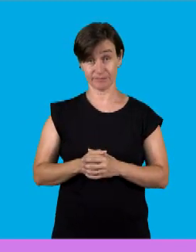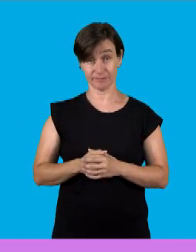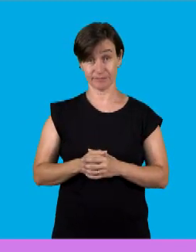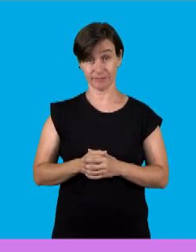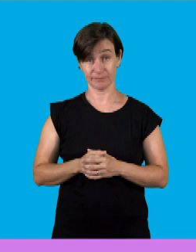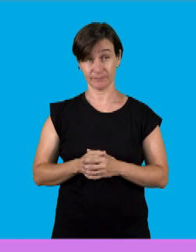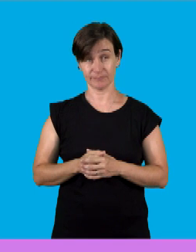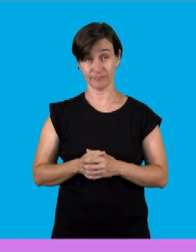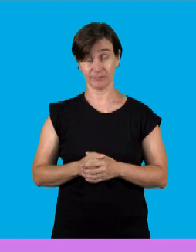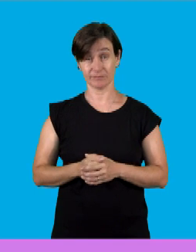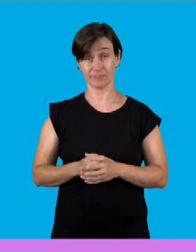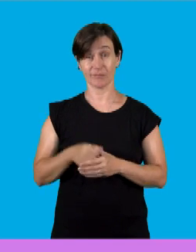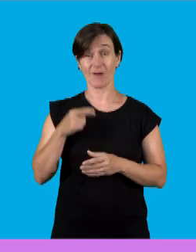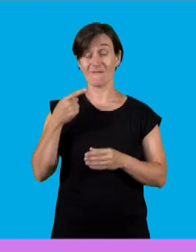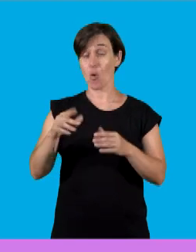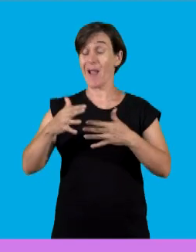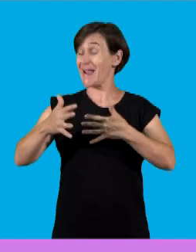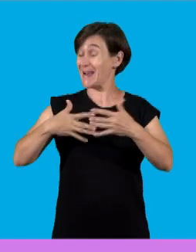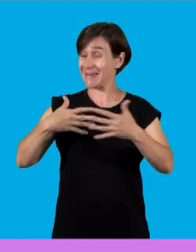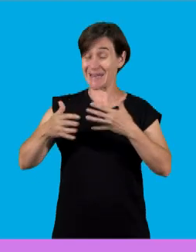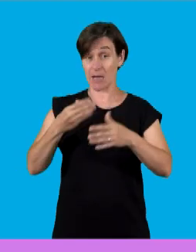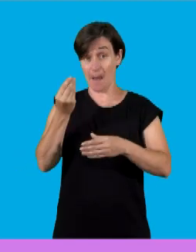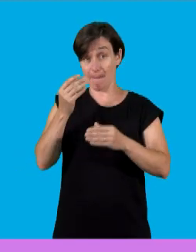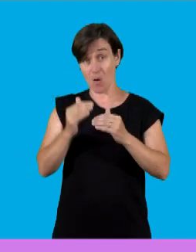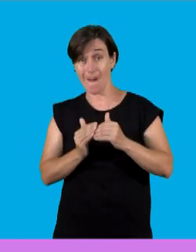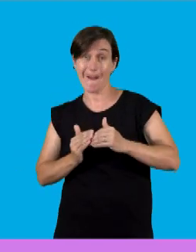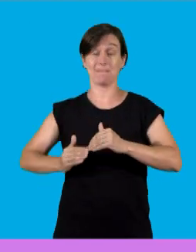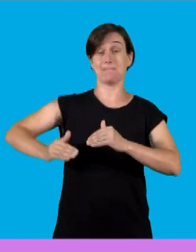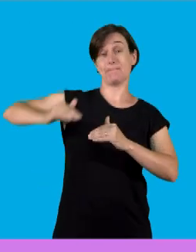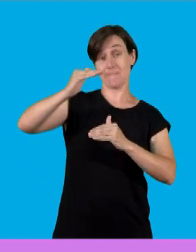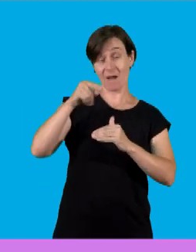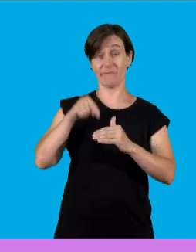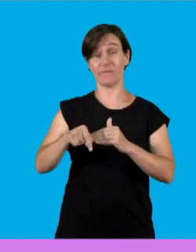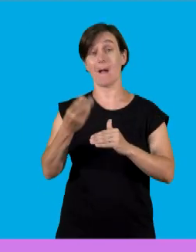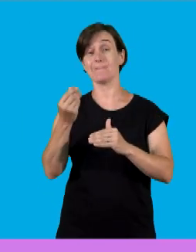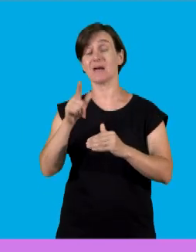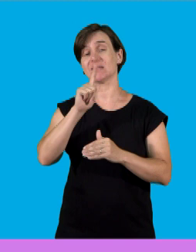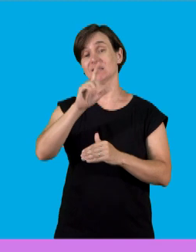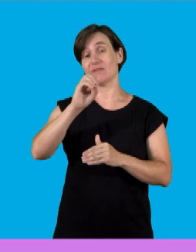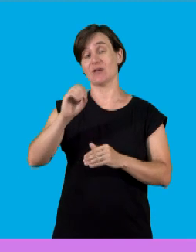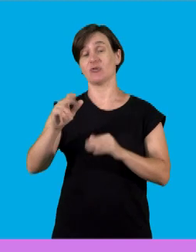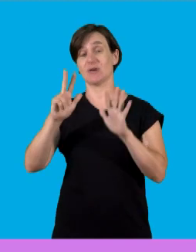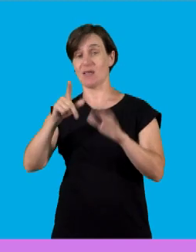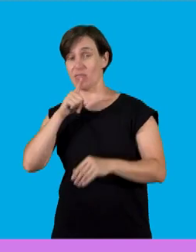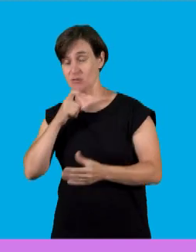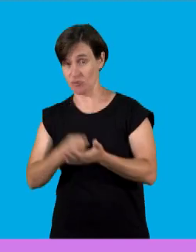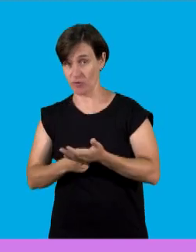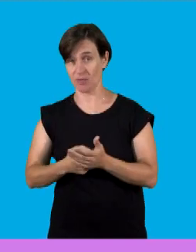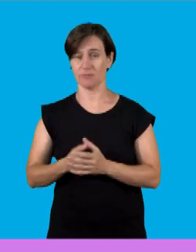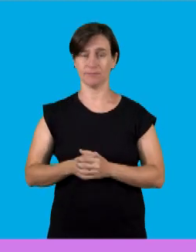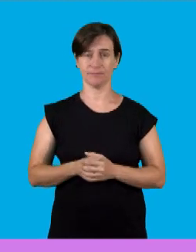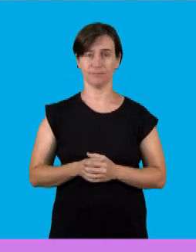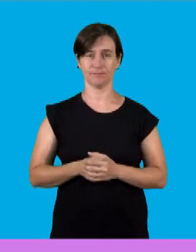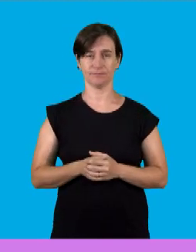Right? 41% of the amount above, of the taxable amount above 708,000